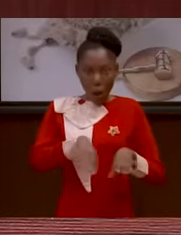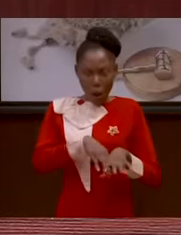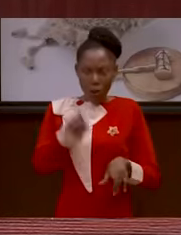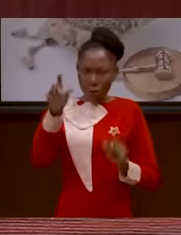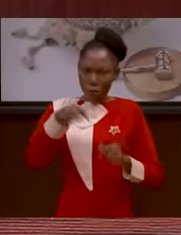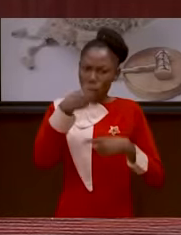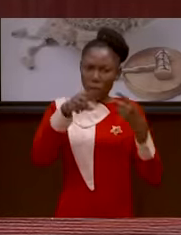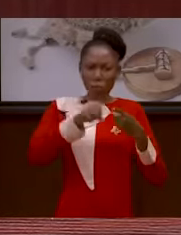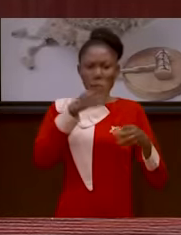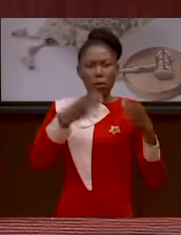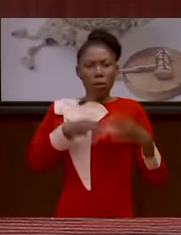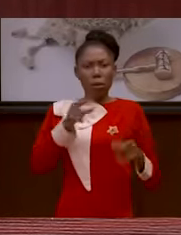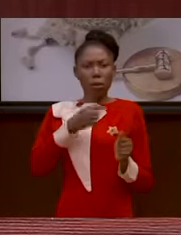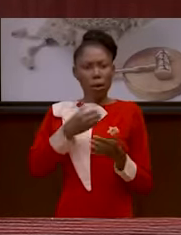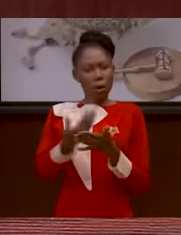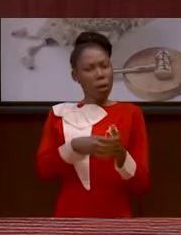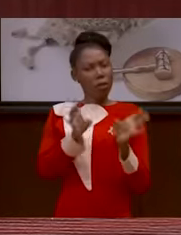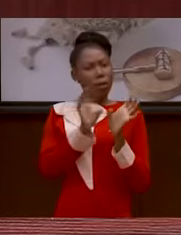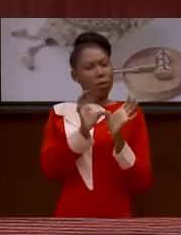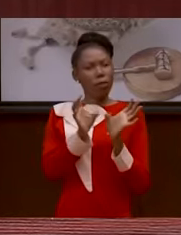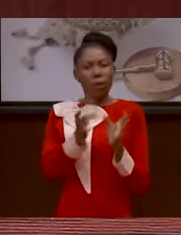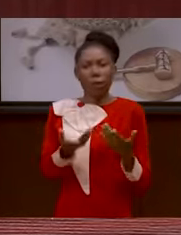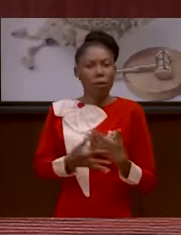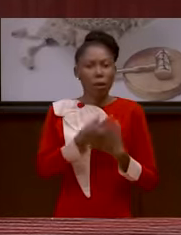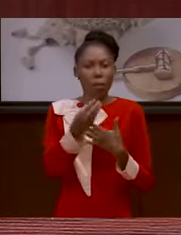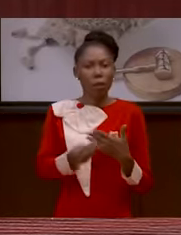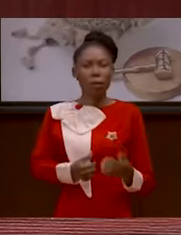certified true copy. It doesn't matter.